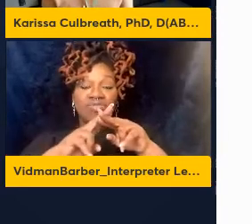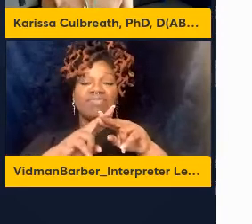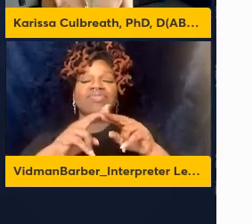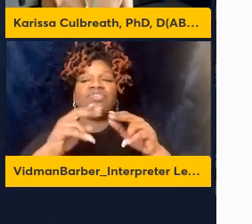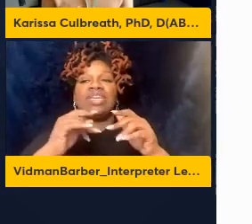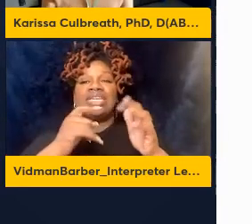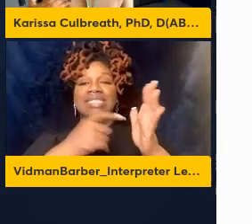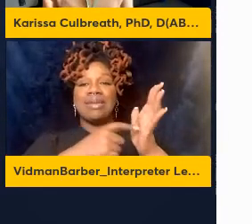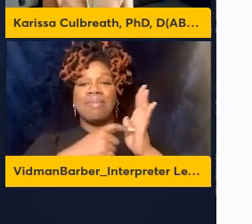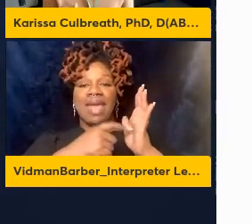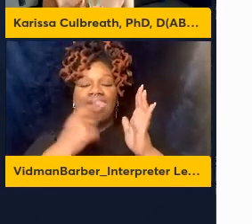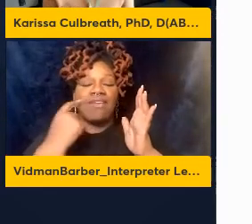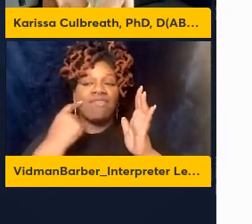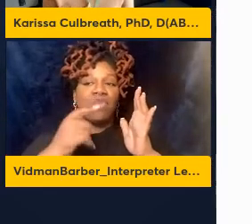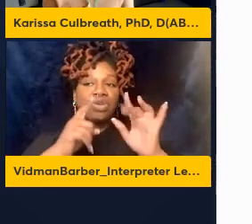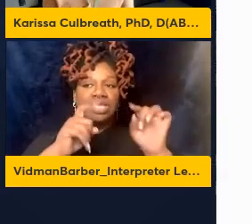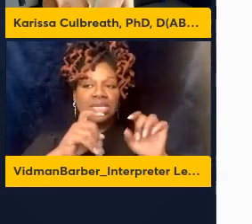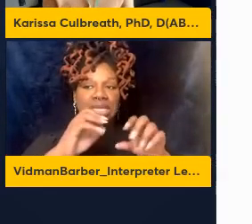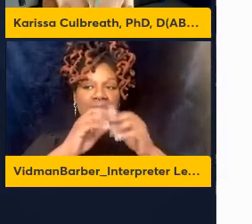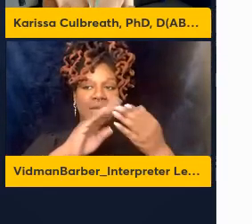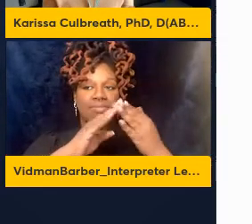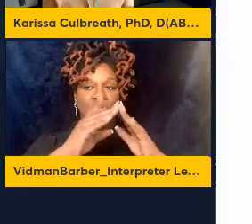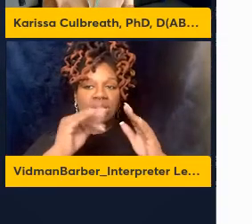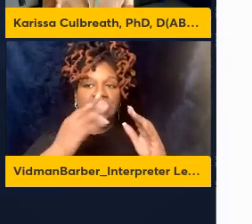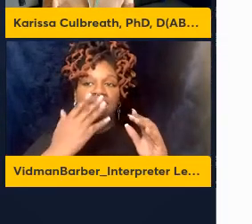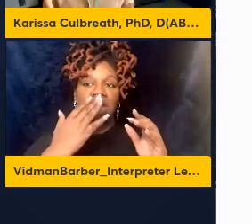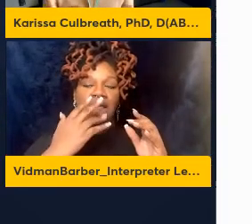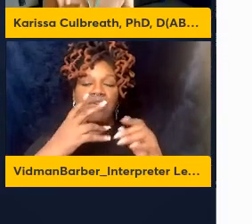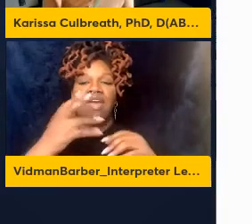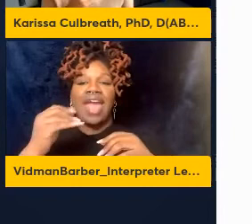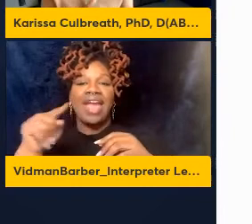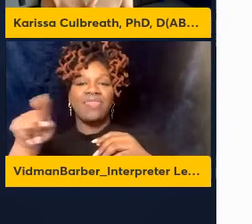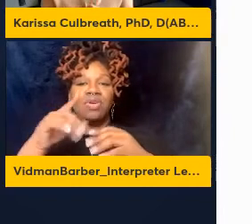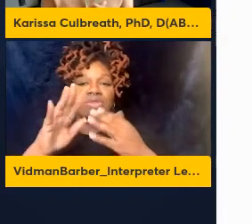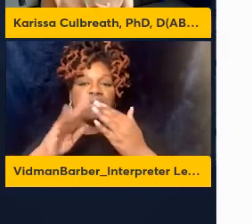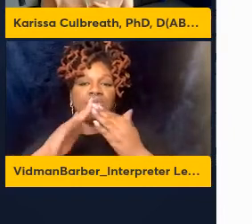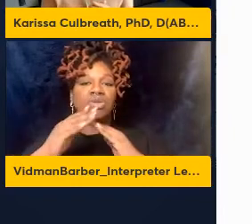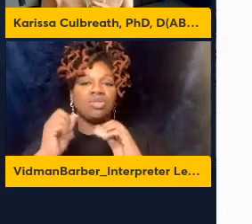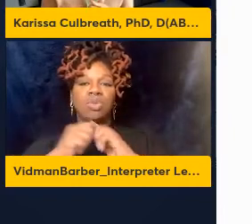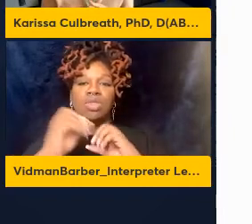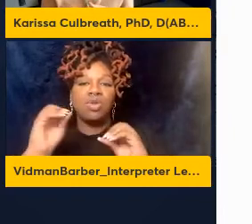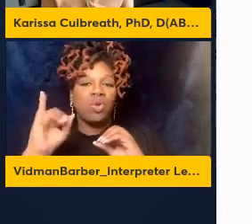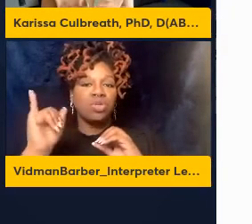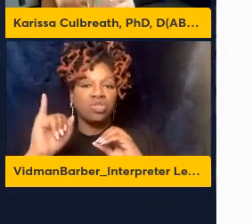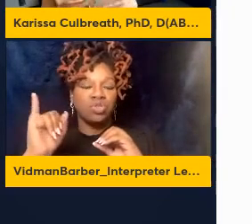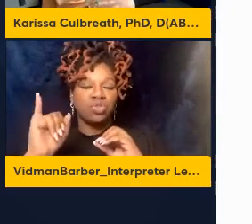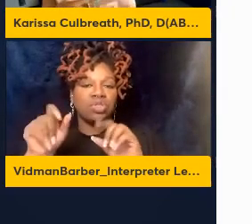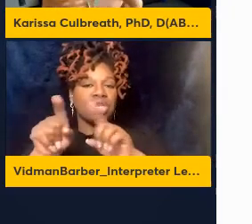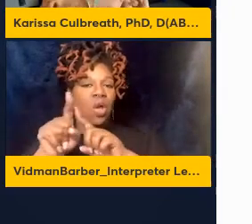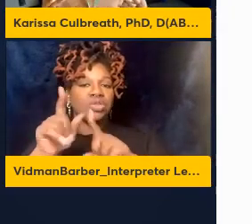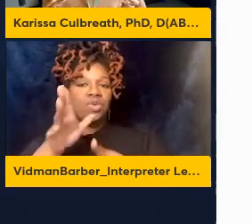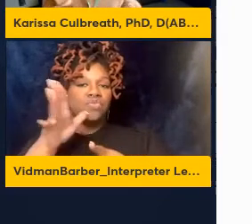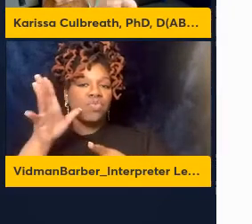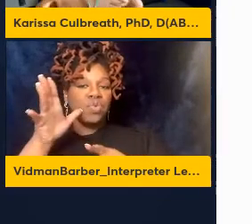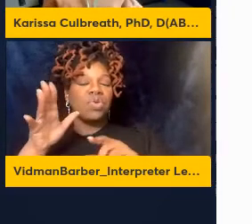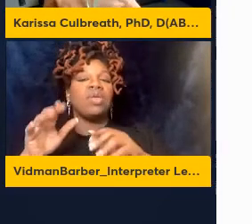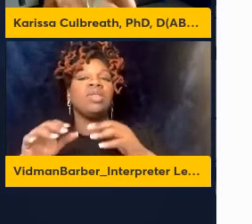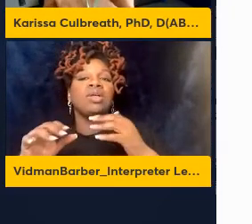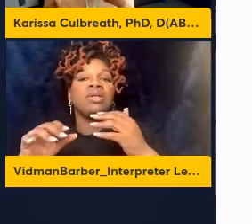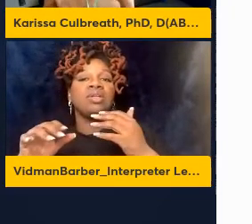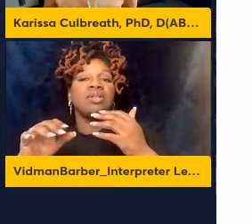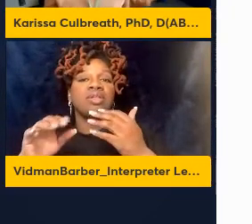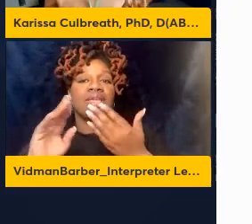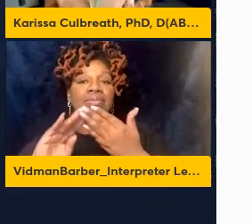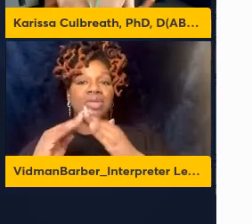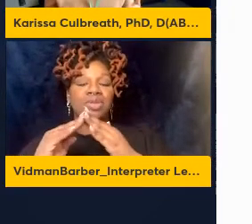of color, in uninsured communities, and in rural communities. And we know that these were